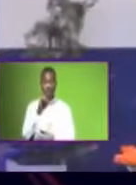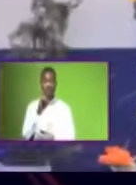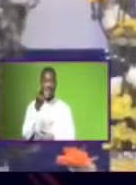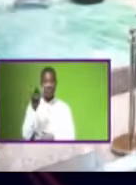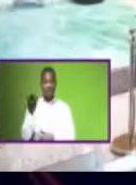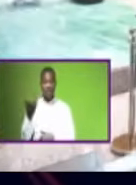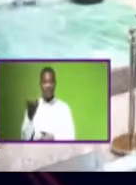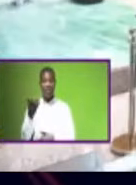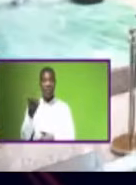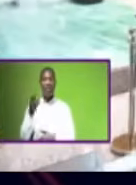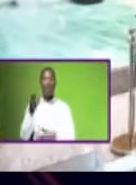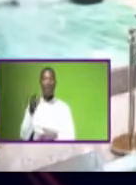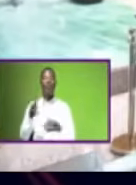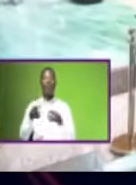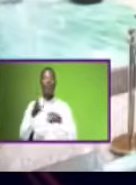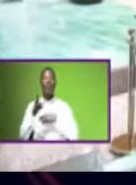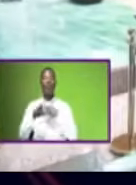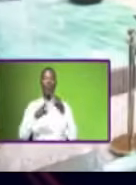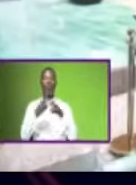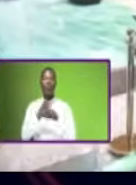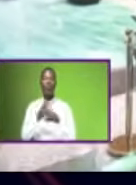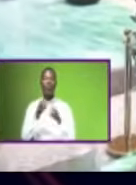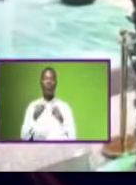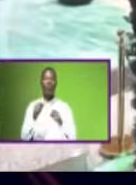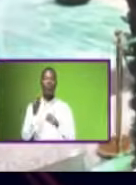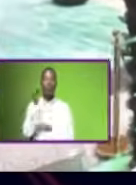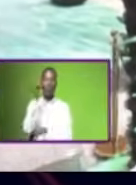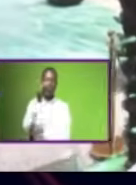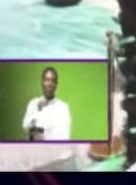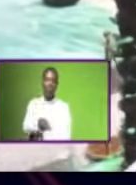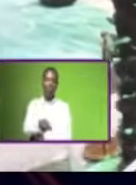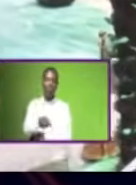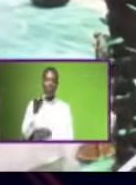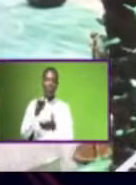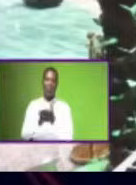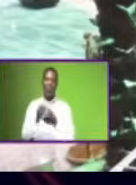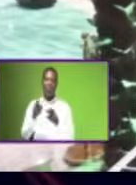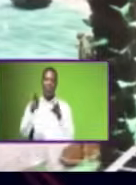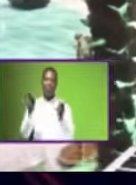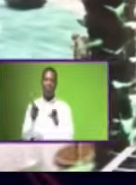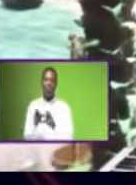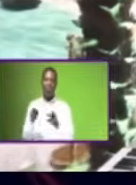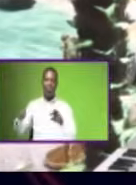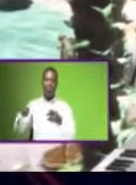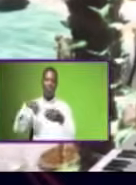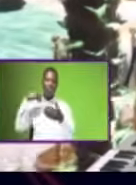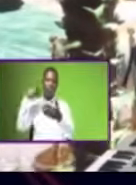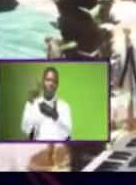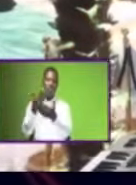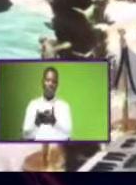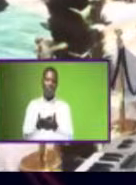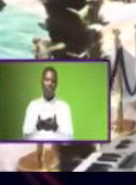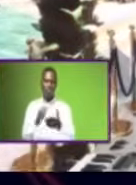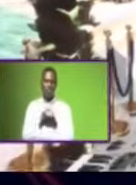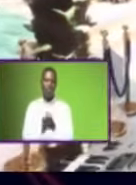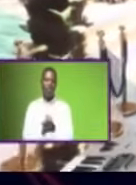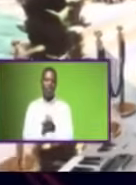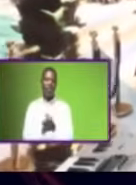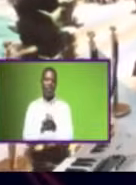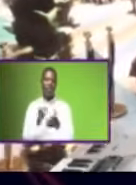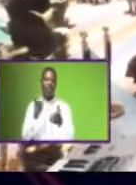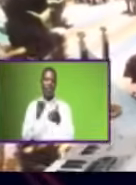Only one thing that it can do to us, and this is where we have arrived. And